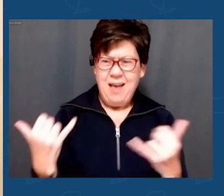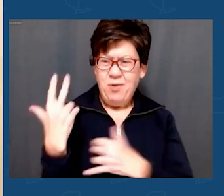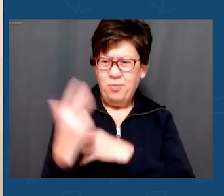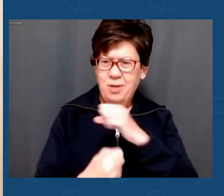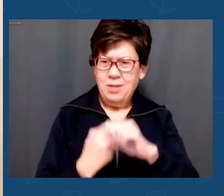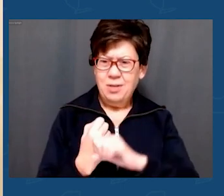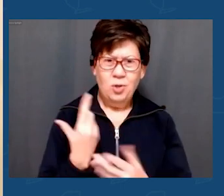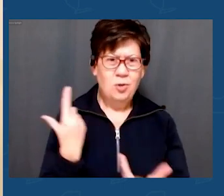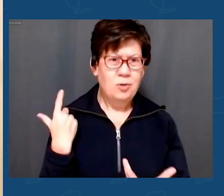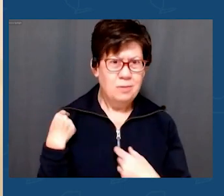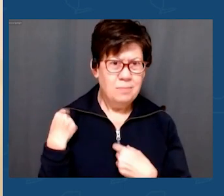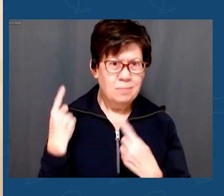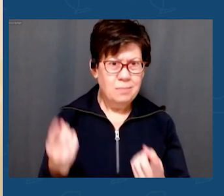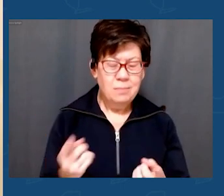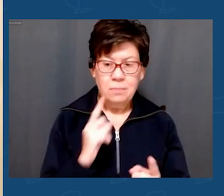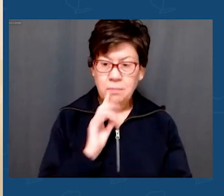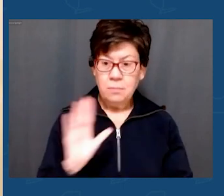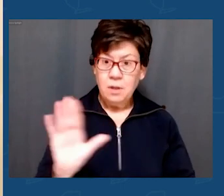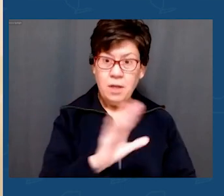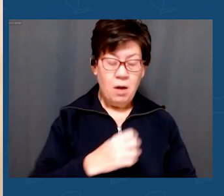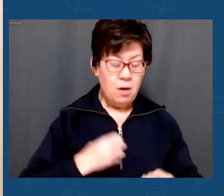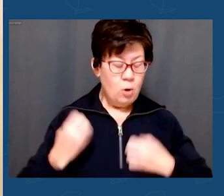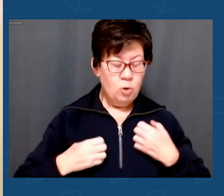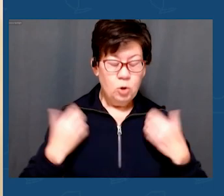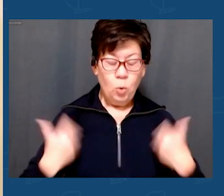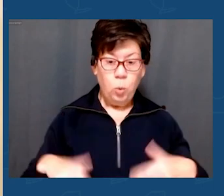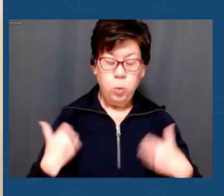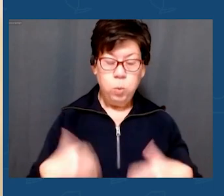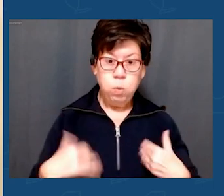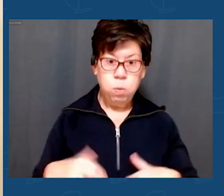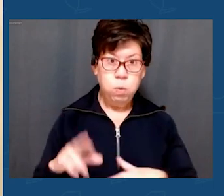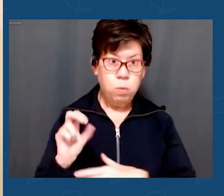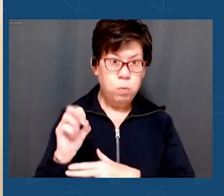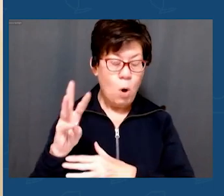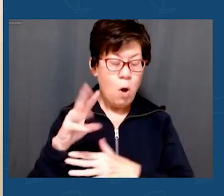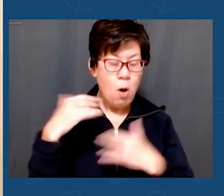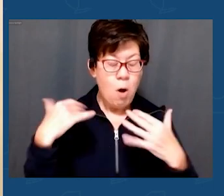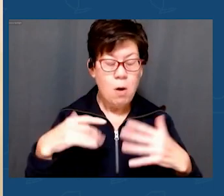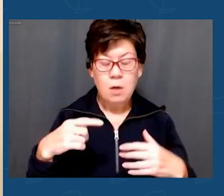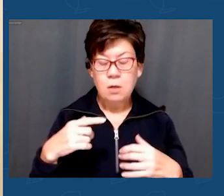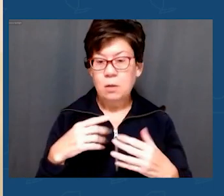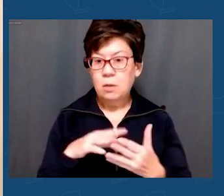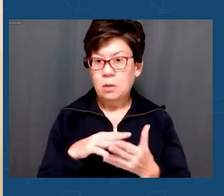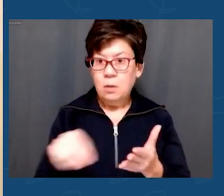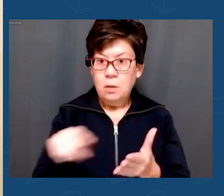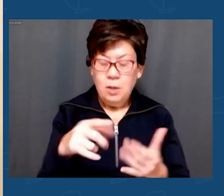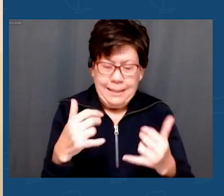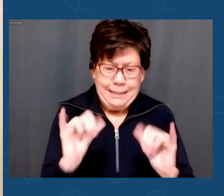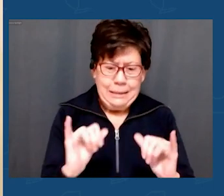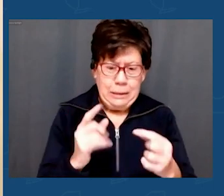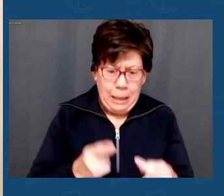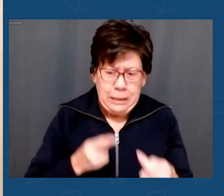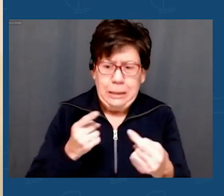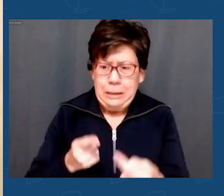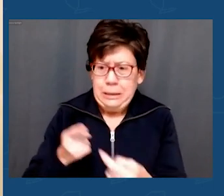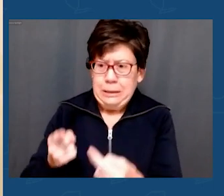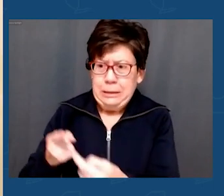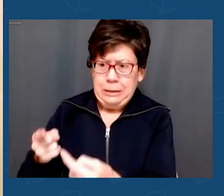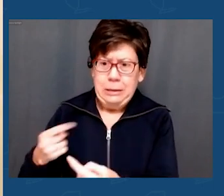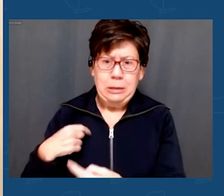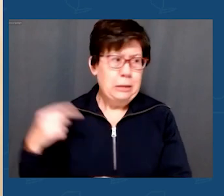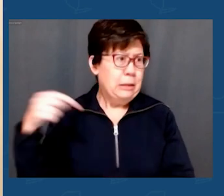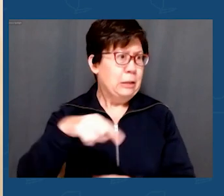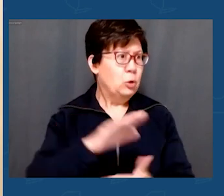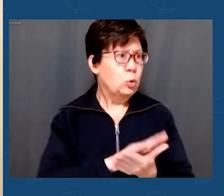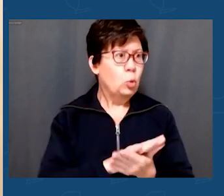It's real. The emotions are still raw. These kids are still struggling. And we came to this school, the Leadership and Public Service School, to